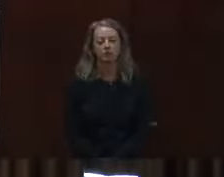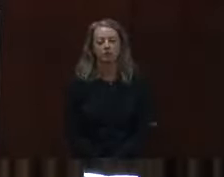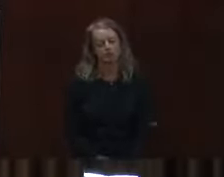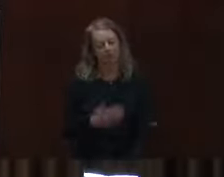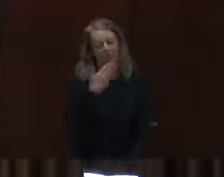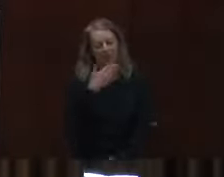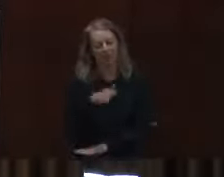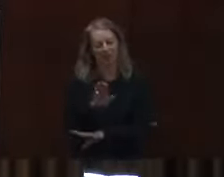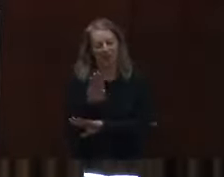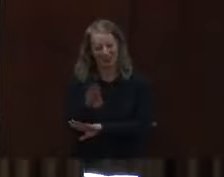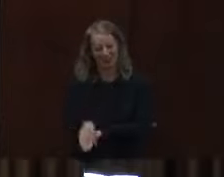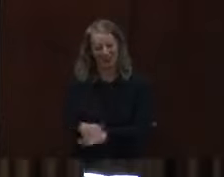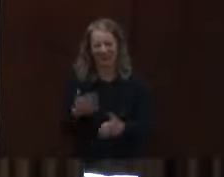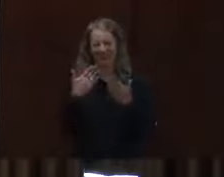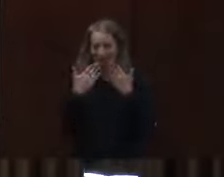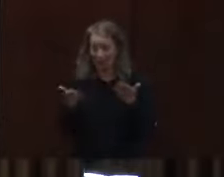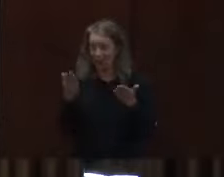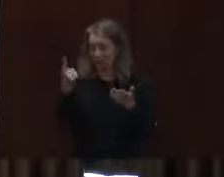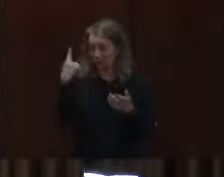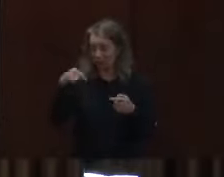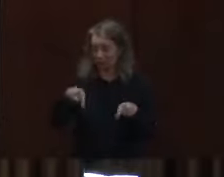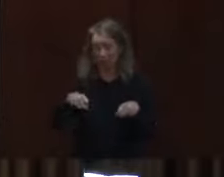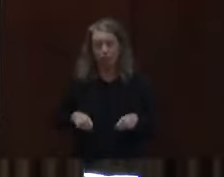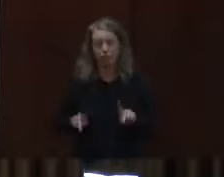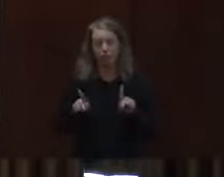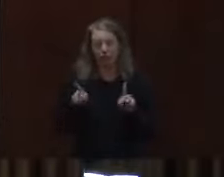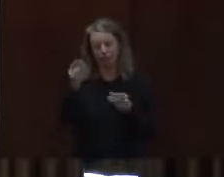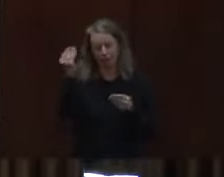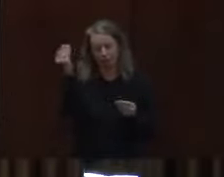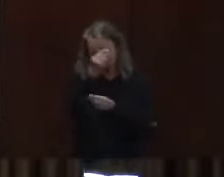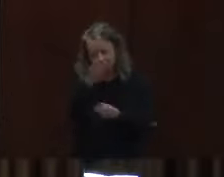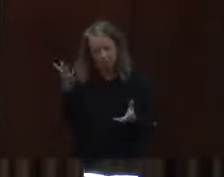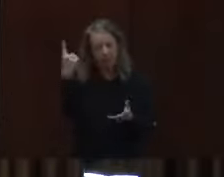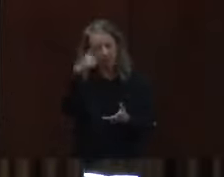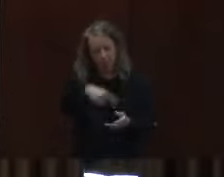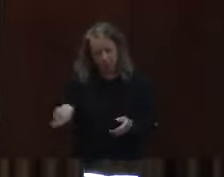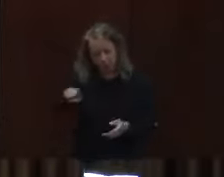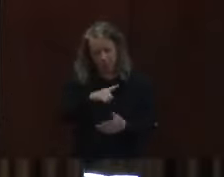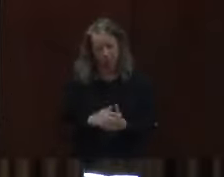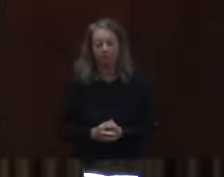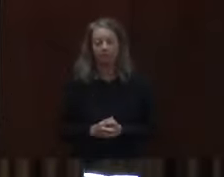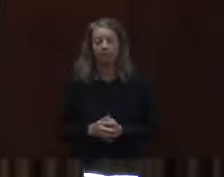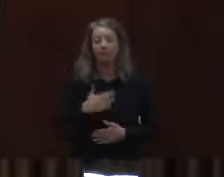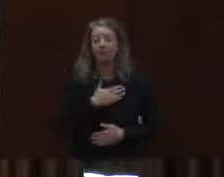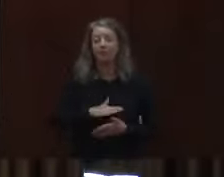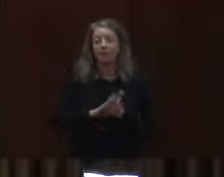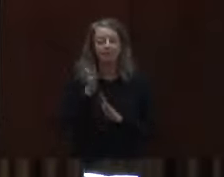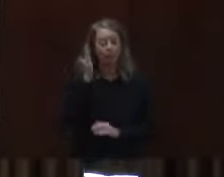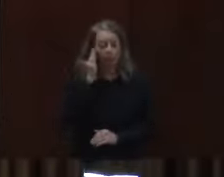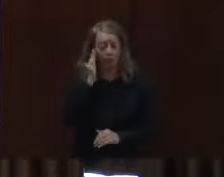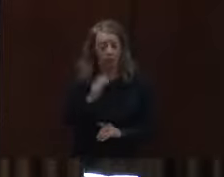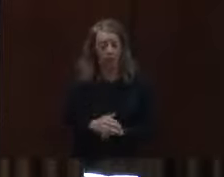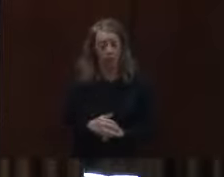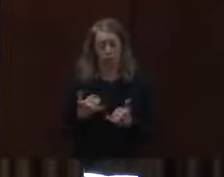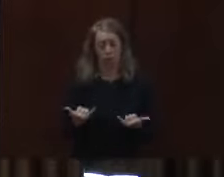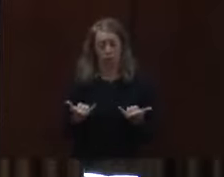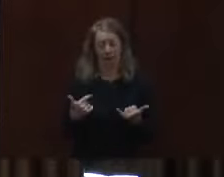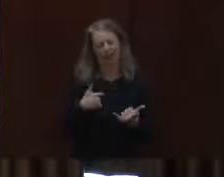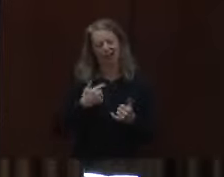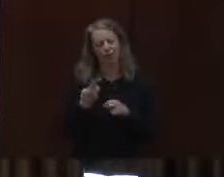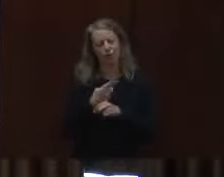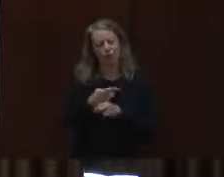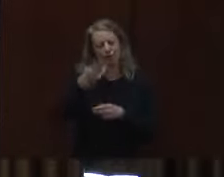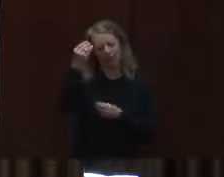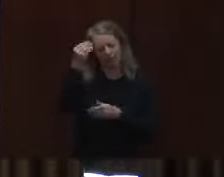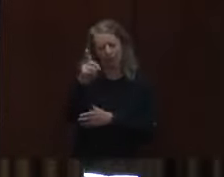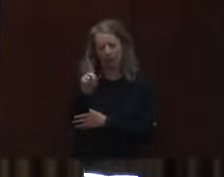Good afternoon. Thank you for the opportunity to present today to you. Please note that today I will be using data from the